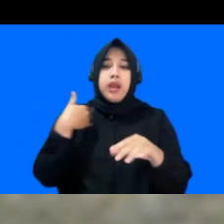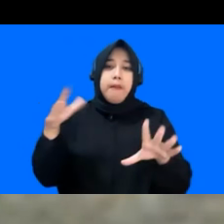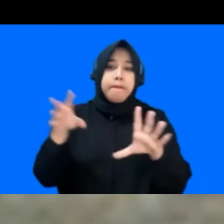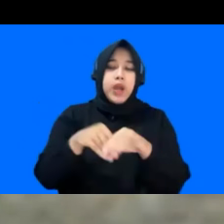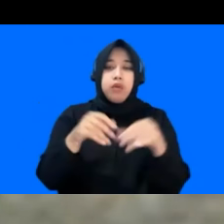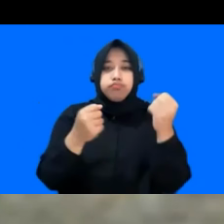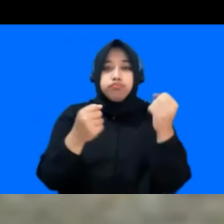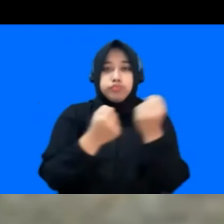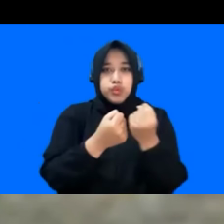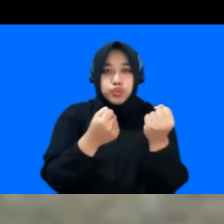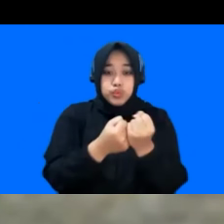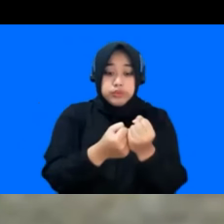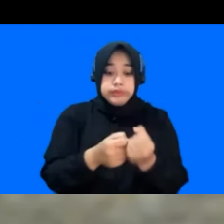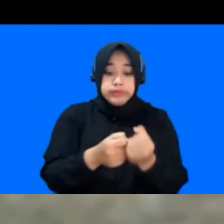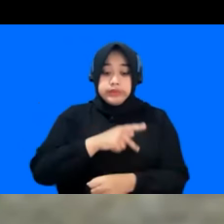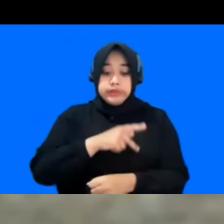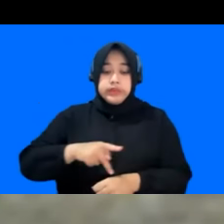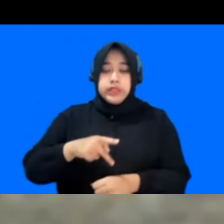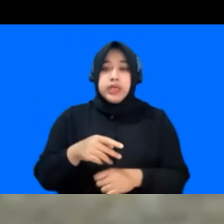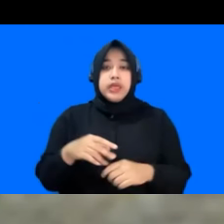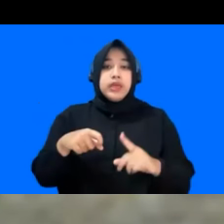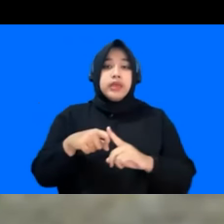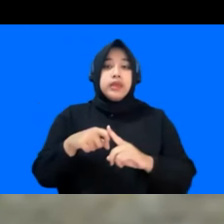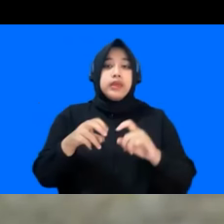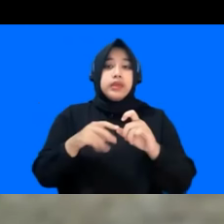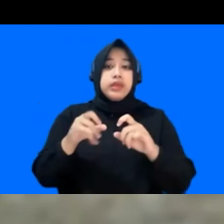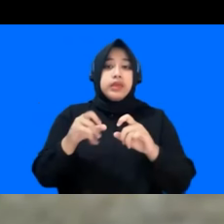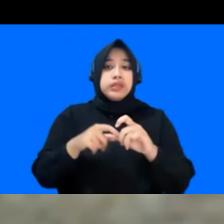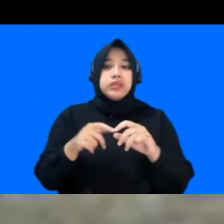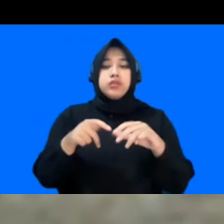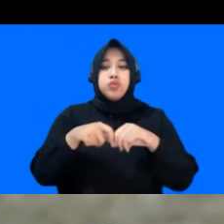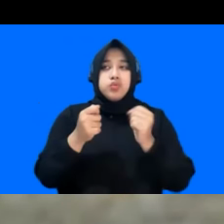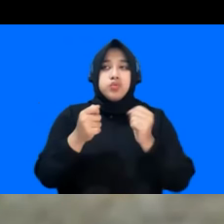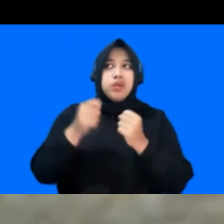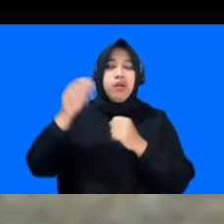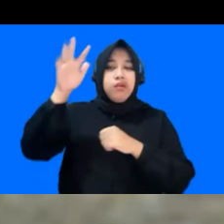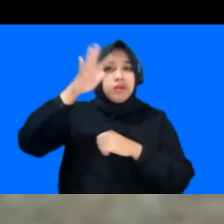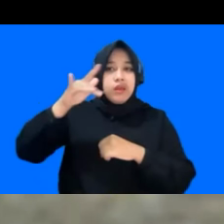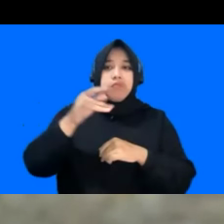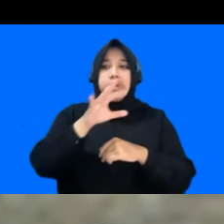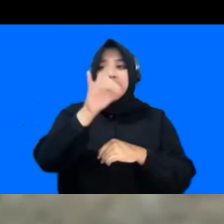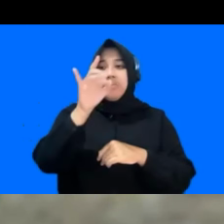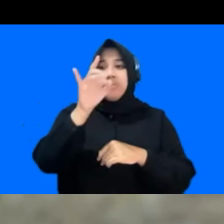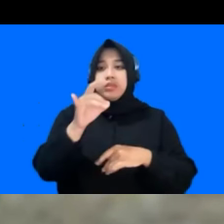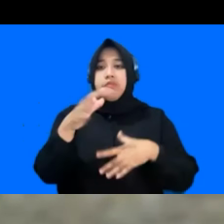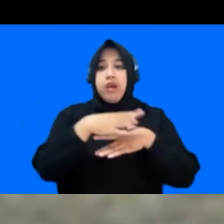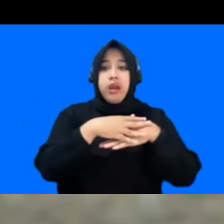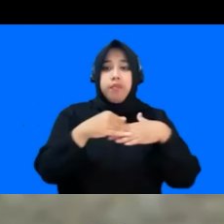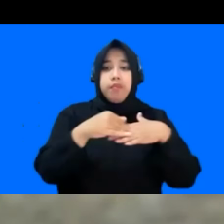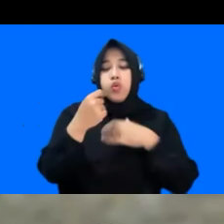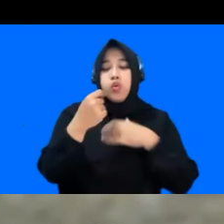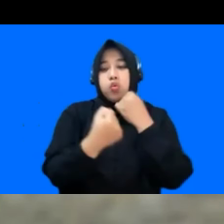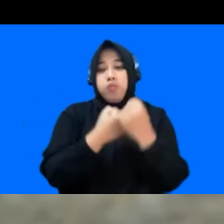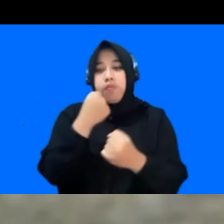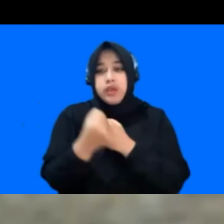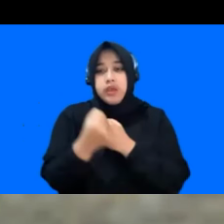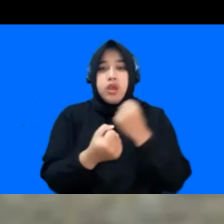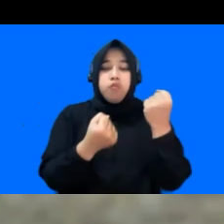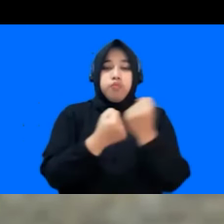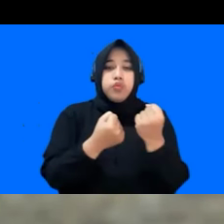biodiversity crisis, and we must put all our efforts in restoring and supporting nature. And digital tools can be very